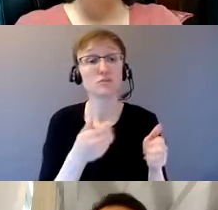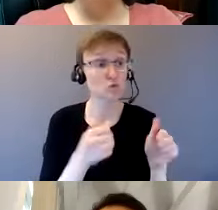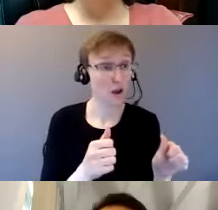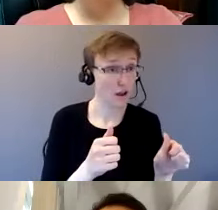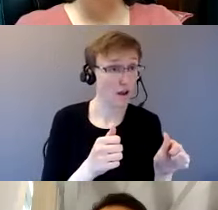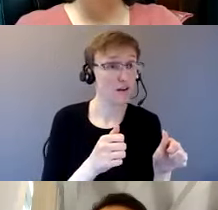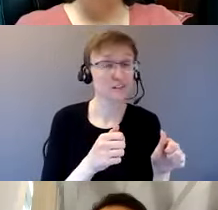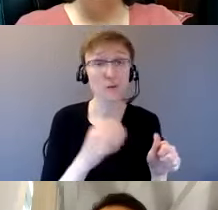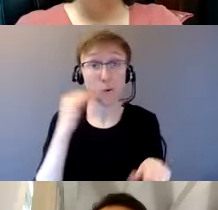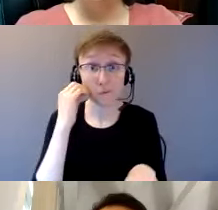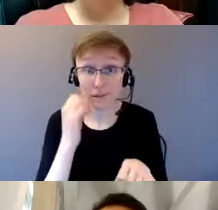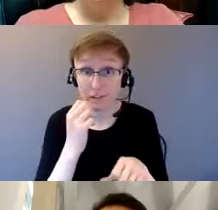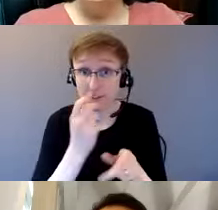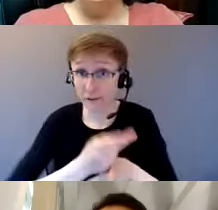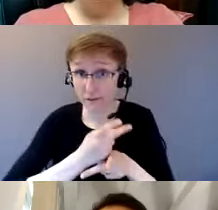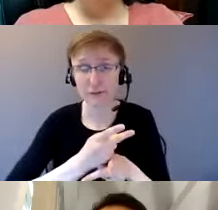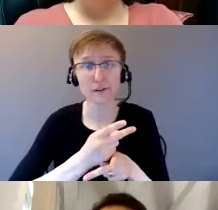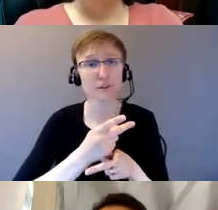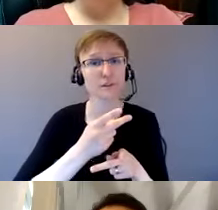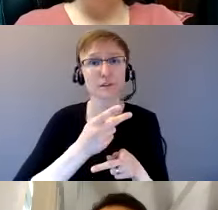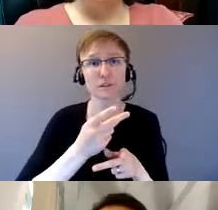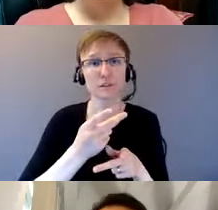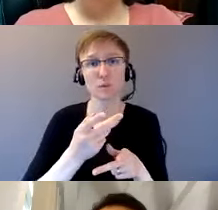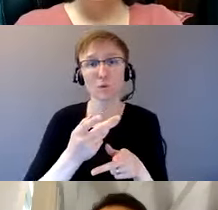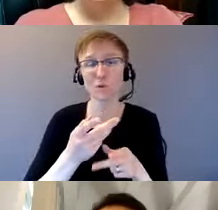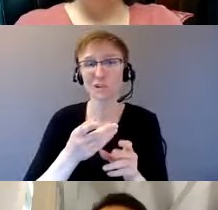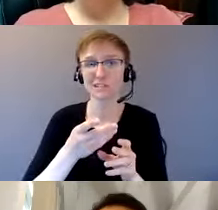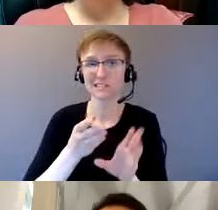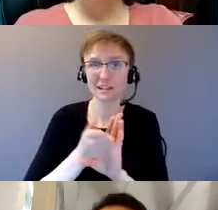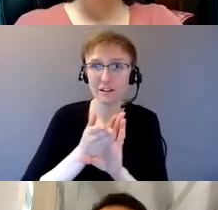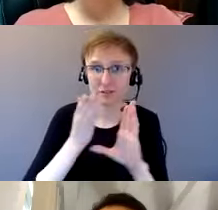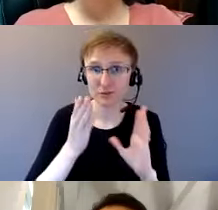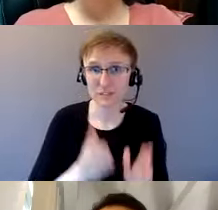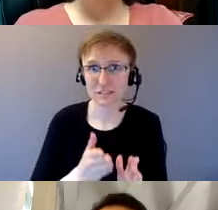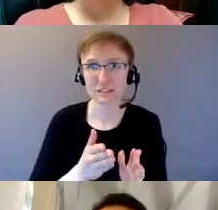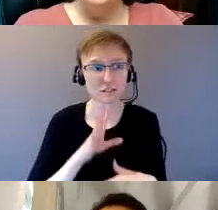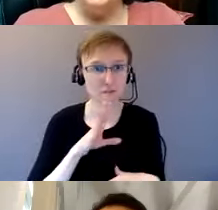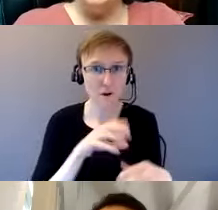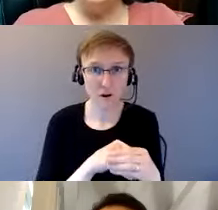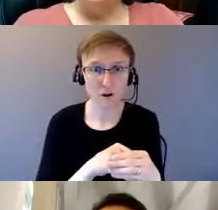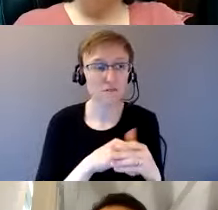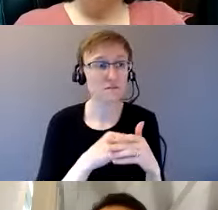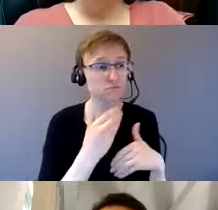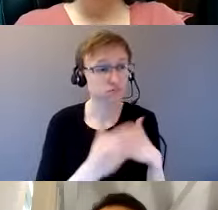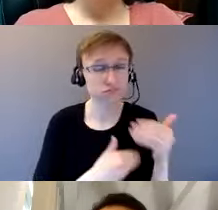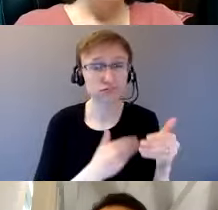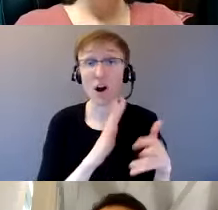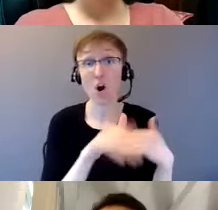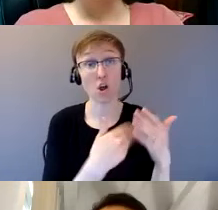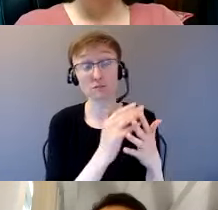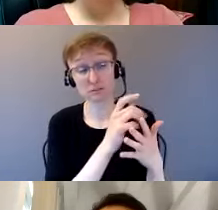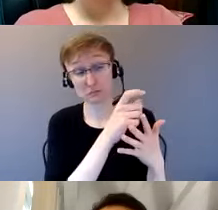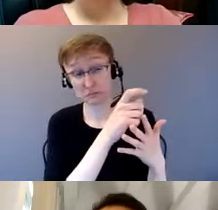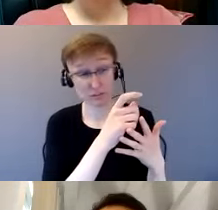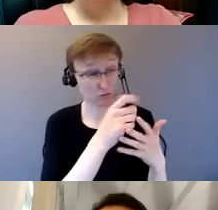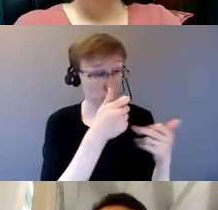home care could do, everything that geriatric psychiatry could do. And if we've still got problems, the